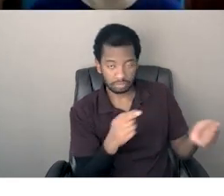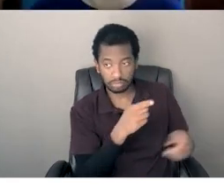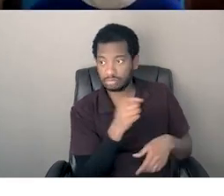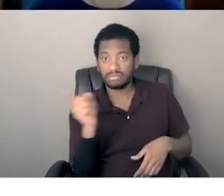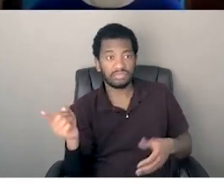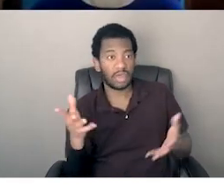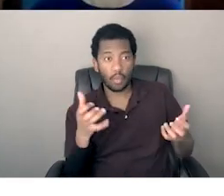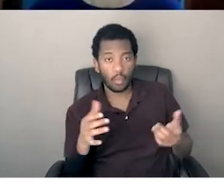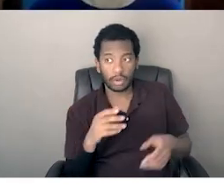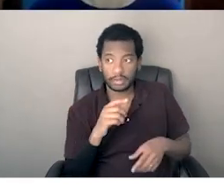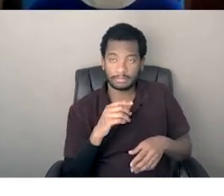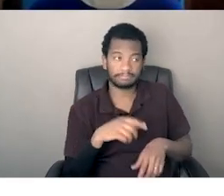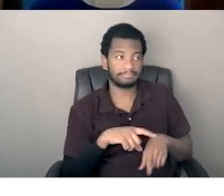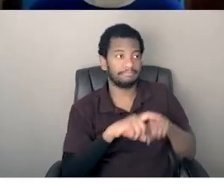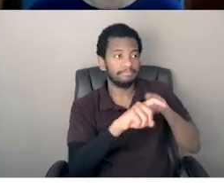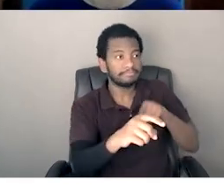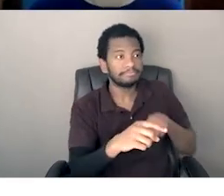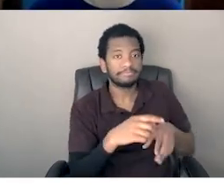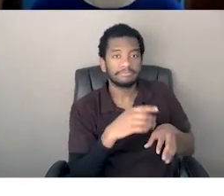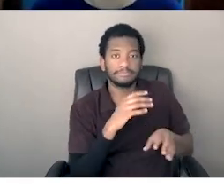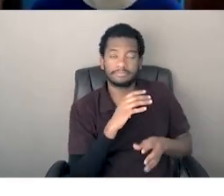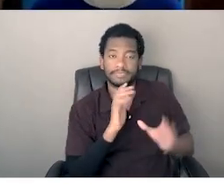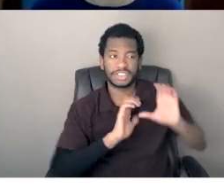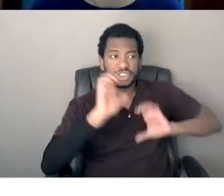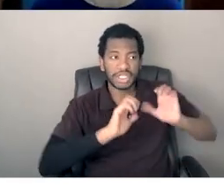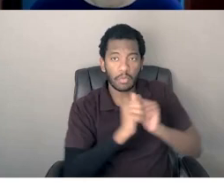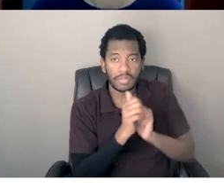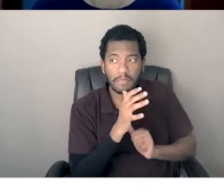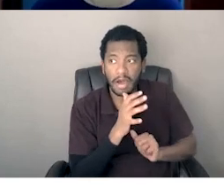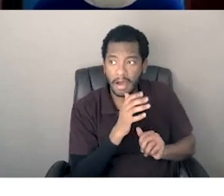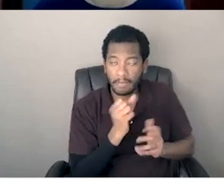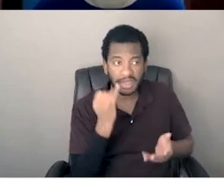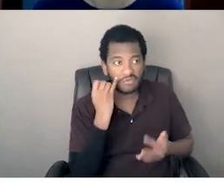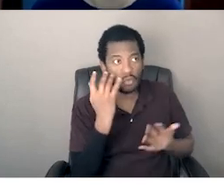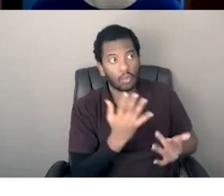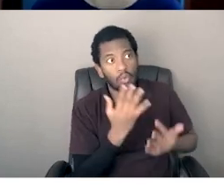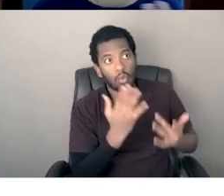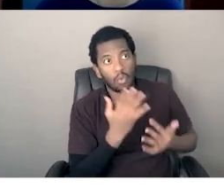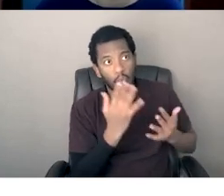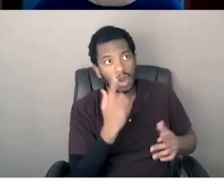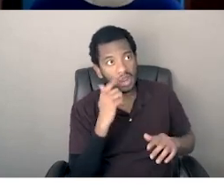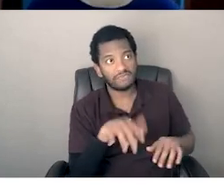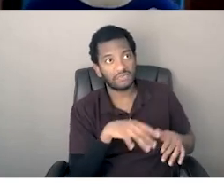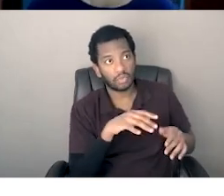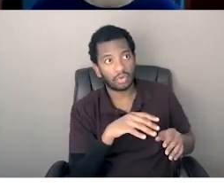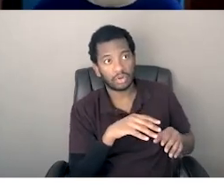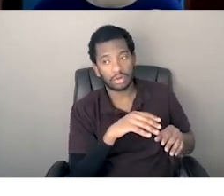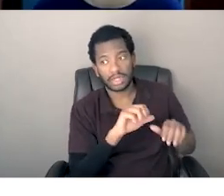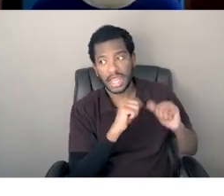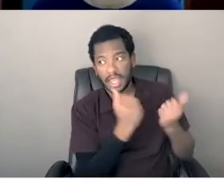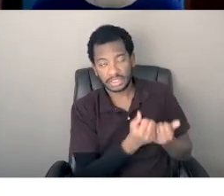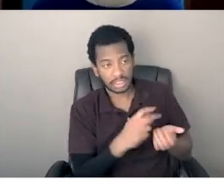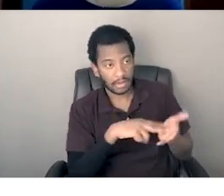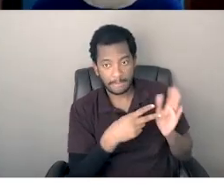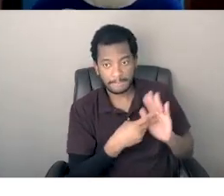we allow funding in order to address trade-offs like that? How do we allow flex funds to pay for additional minutes, to pay for